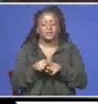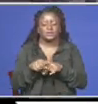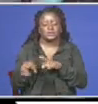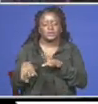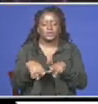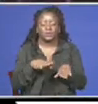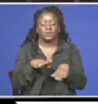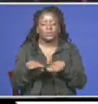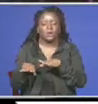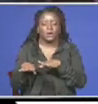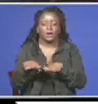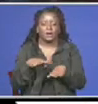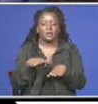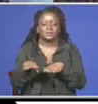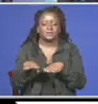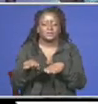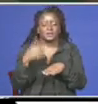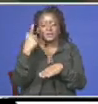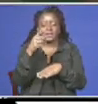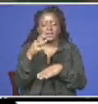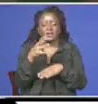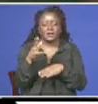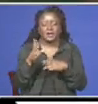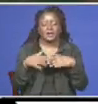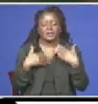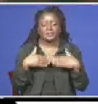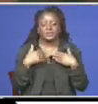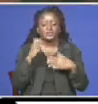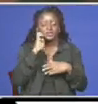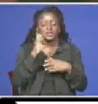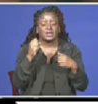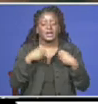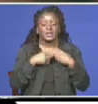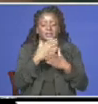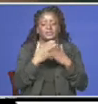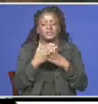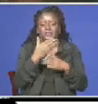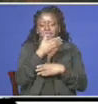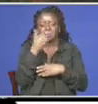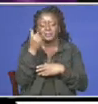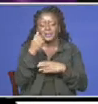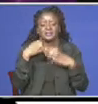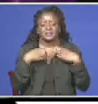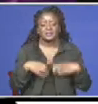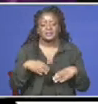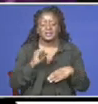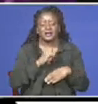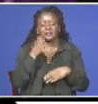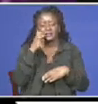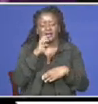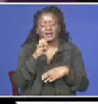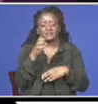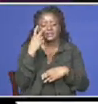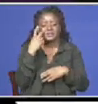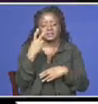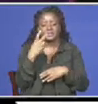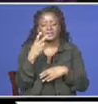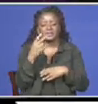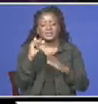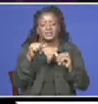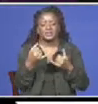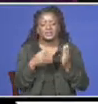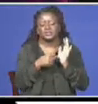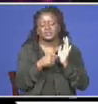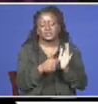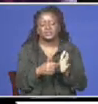For them, they could not be happier. You know, she has some of the best pieces I've ever seen, honestly. And it just goes